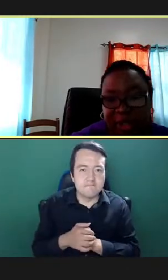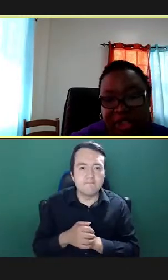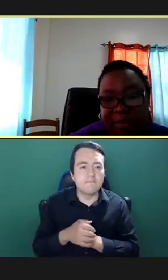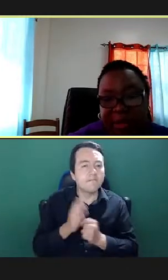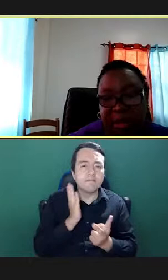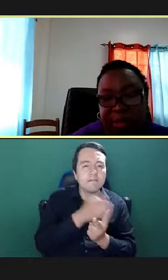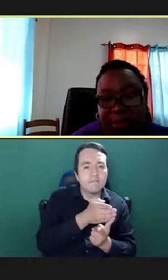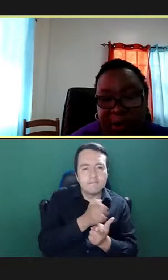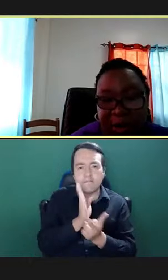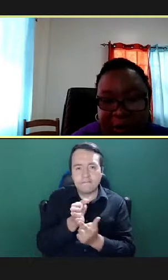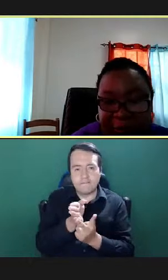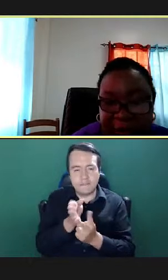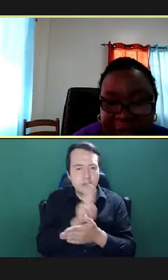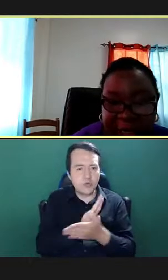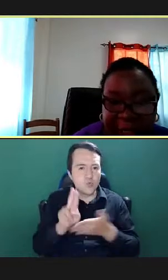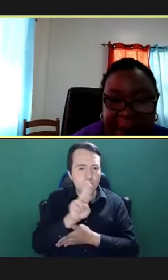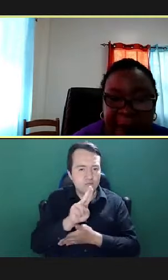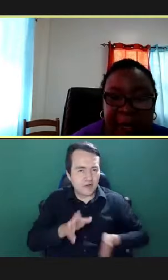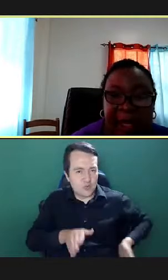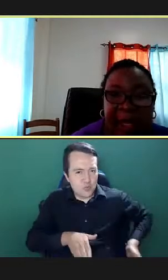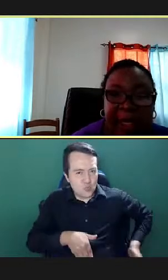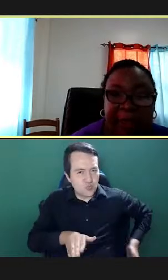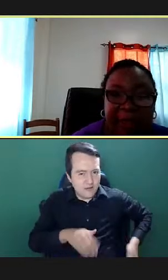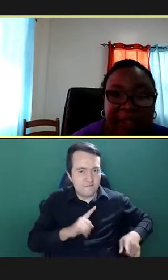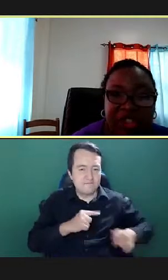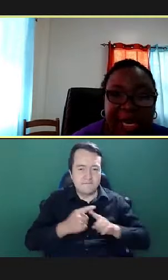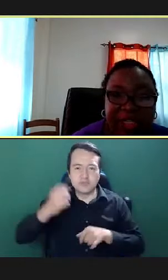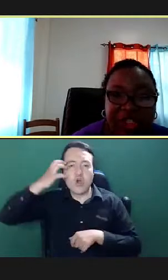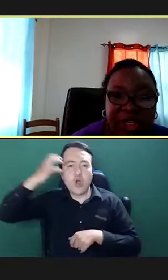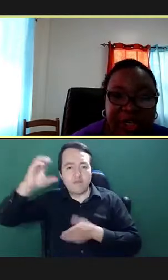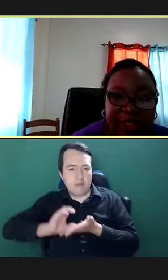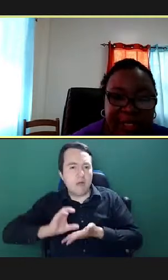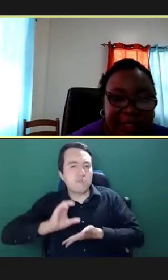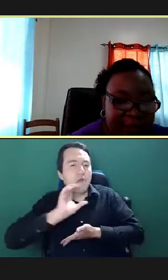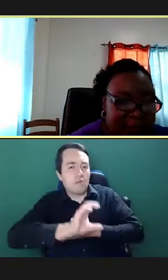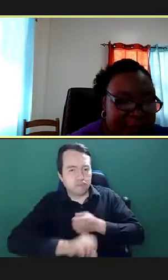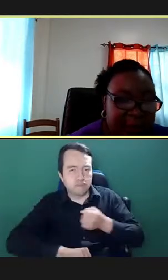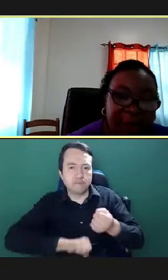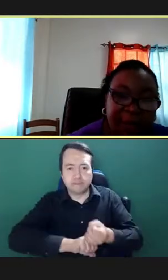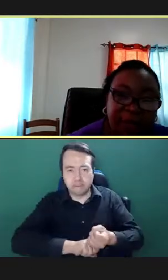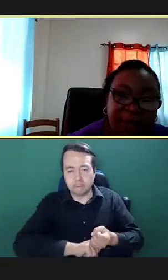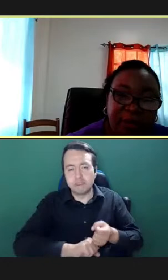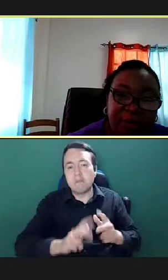loan scholarships and out-of-pocket funding. And the challenge there is that